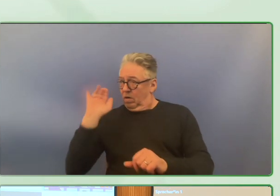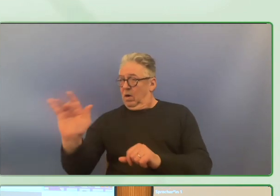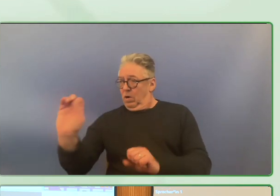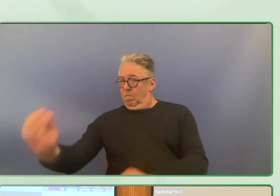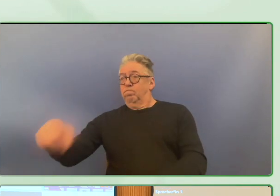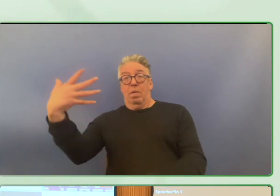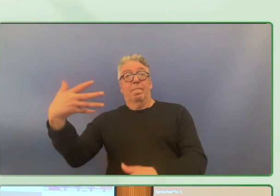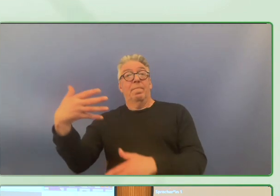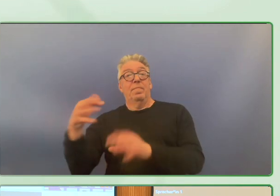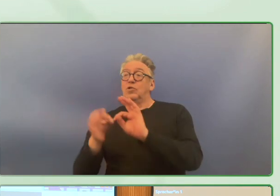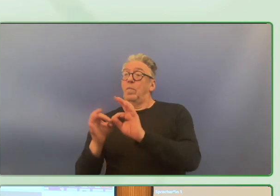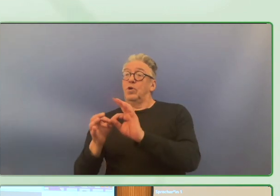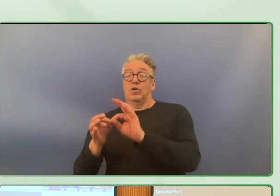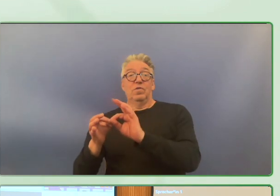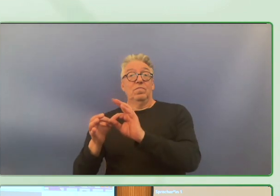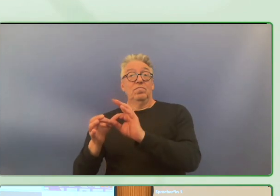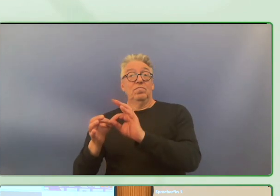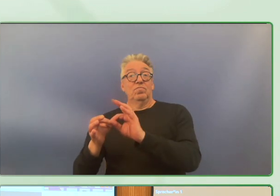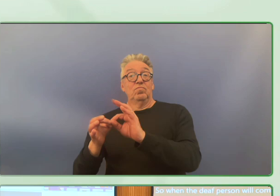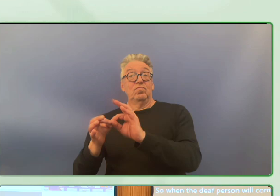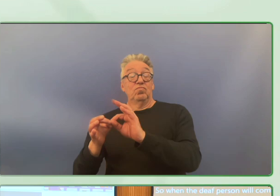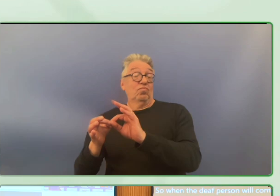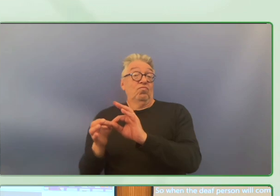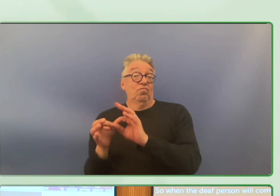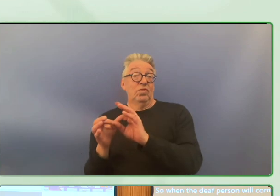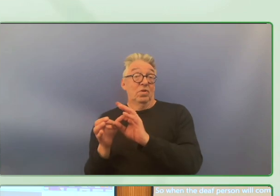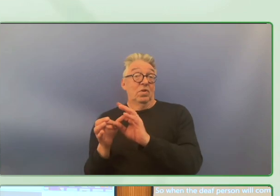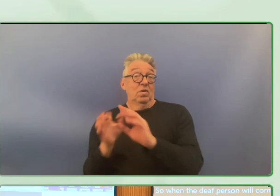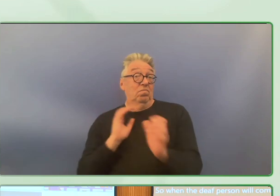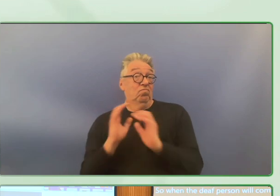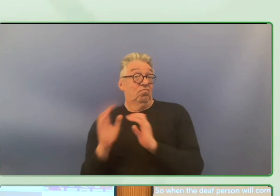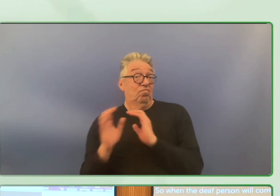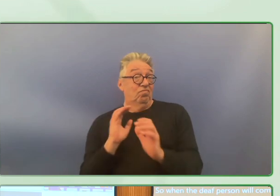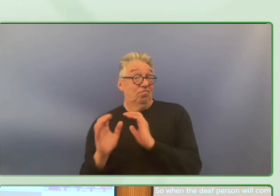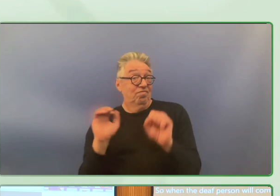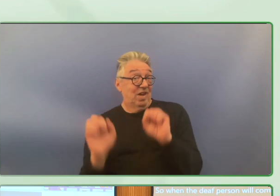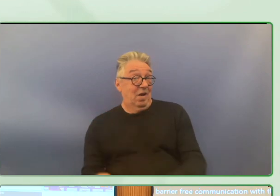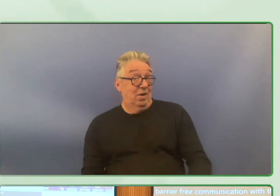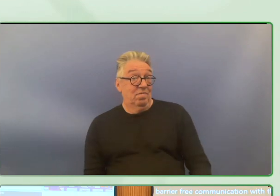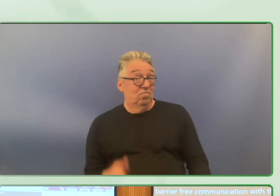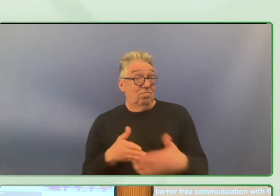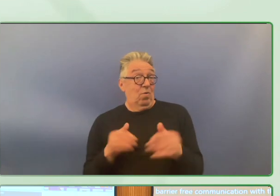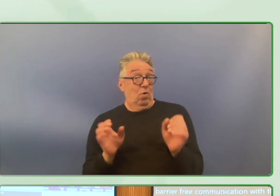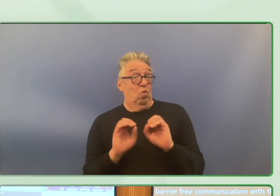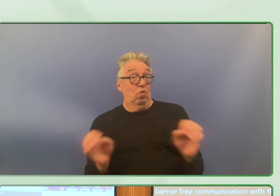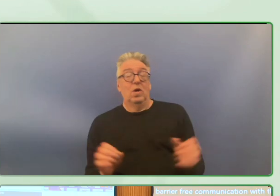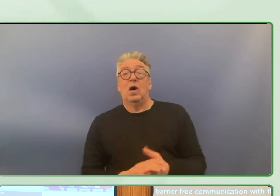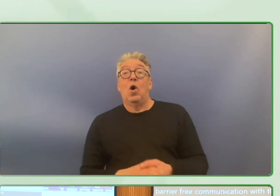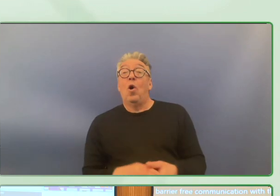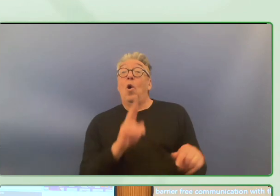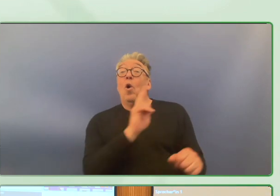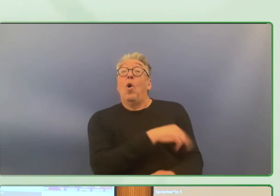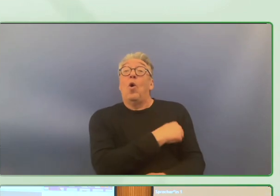get basically barrier-free communication with the bank. We also have projects like, for example, accessible hospitals, where our solution